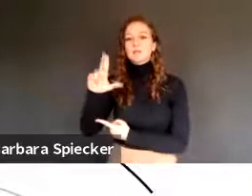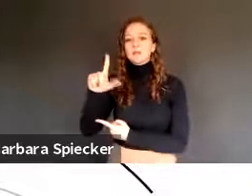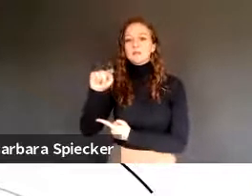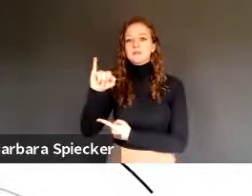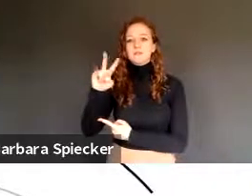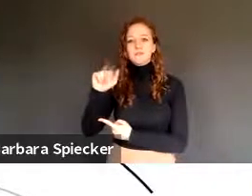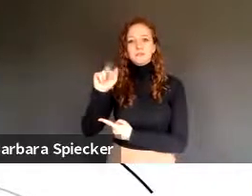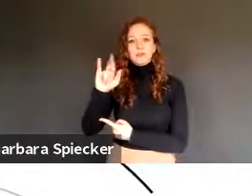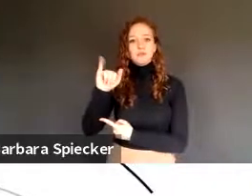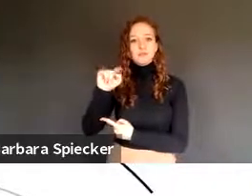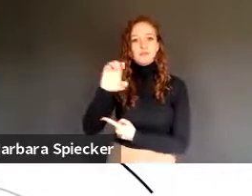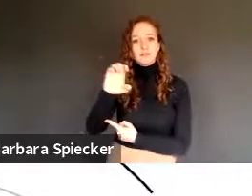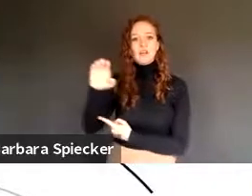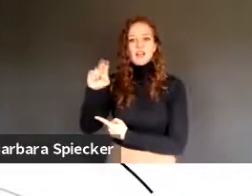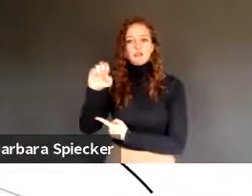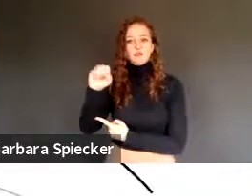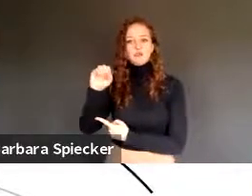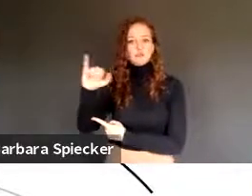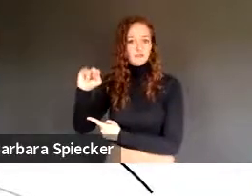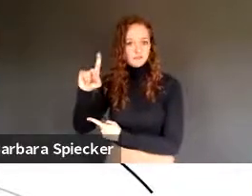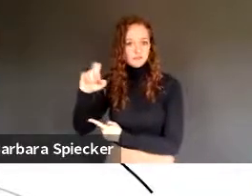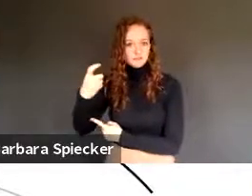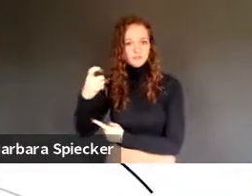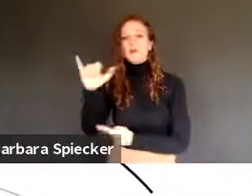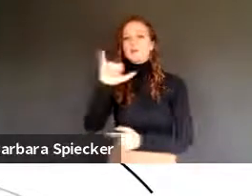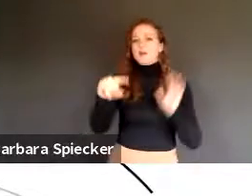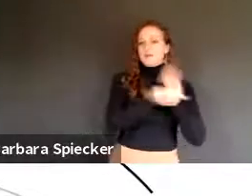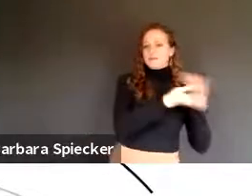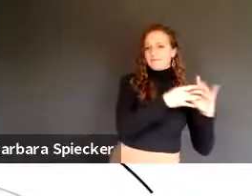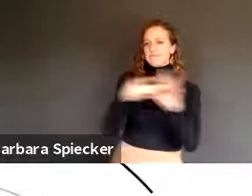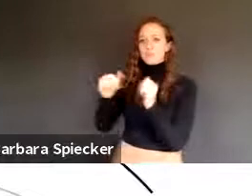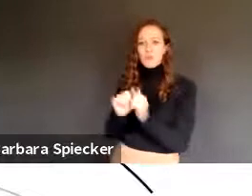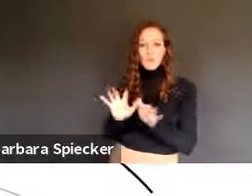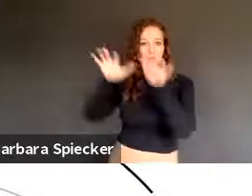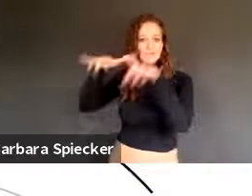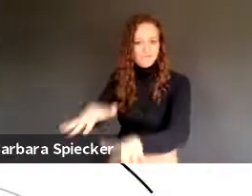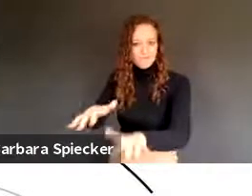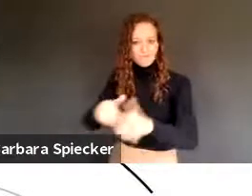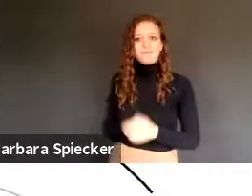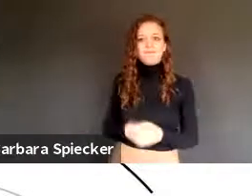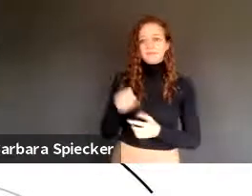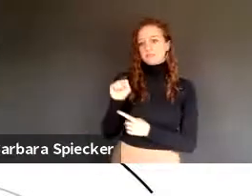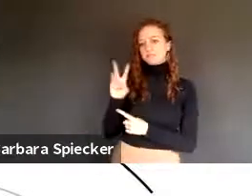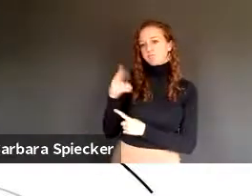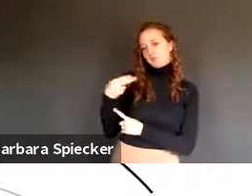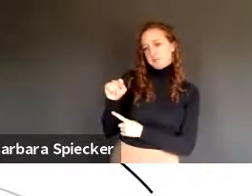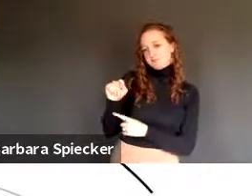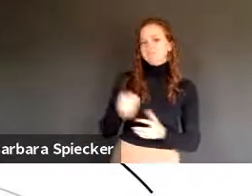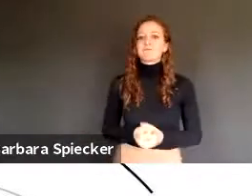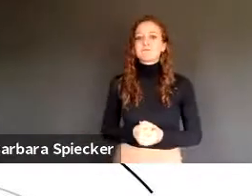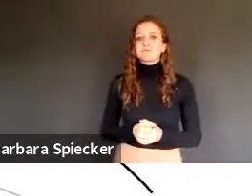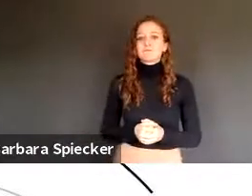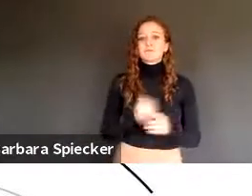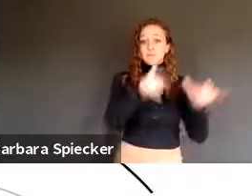that maximum length and growth rate were negatively correlated with regional temperature, as reflected in the MEI, that's the multivariate